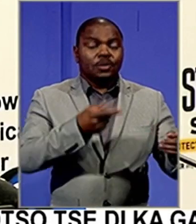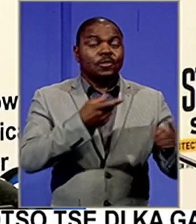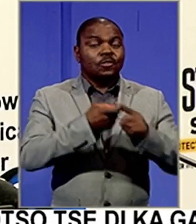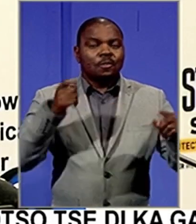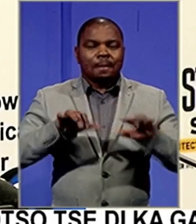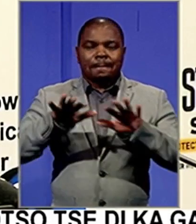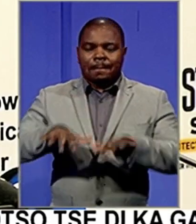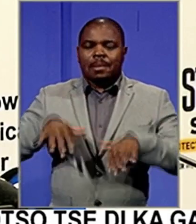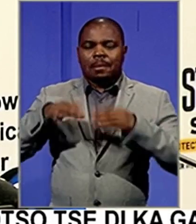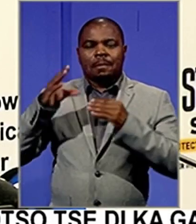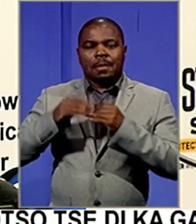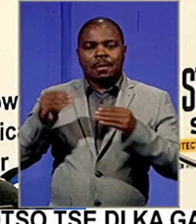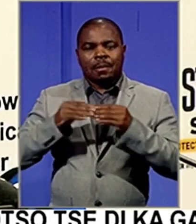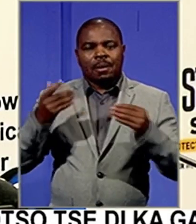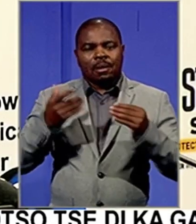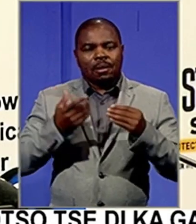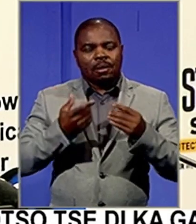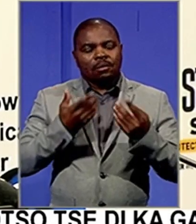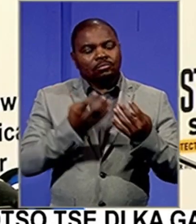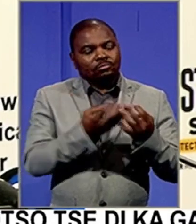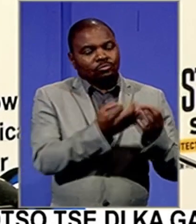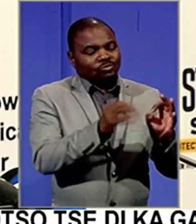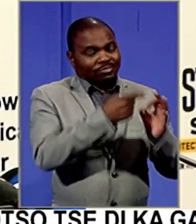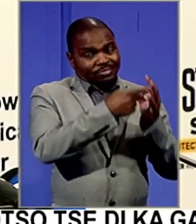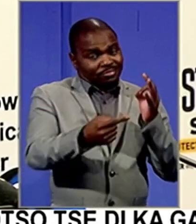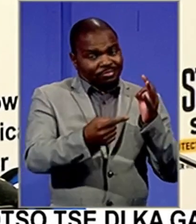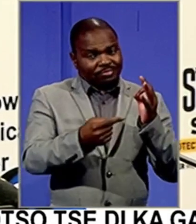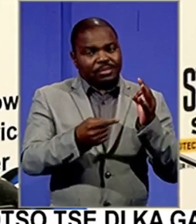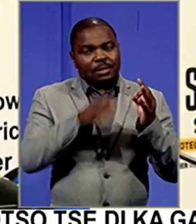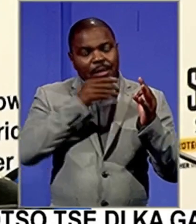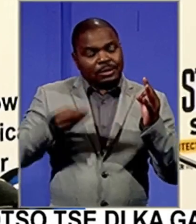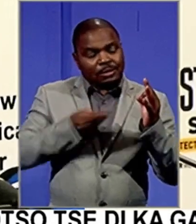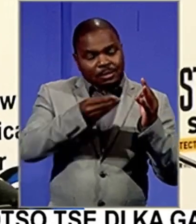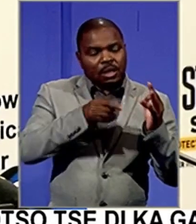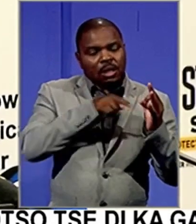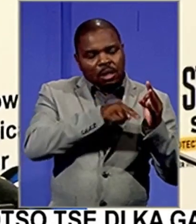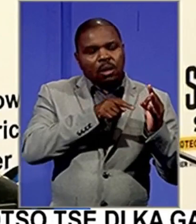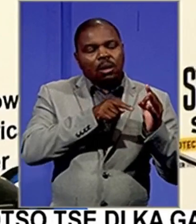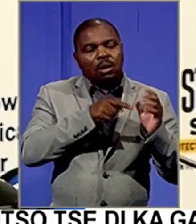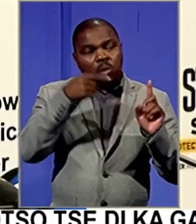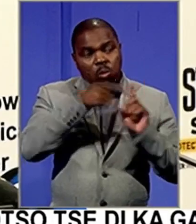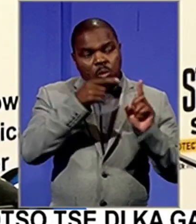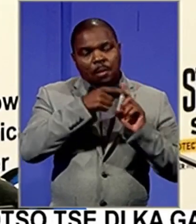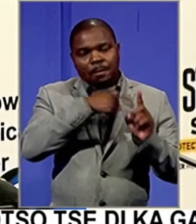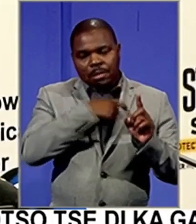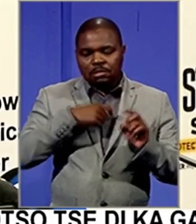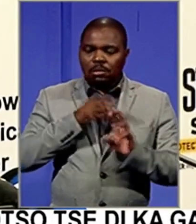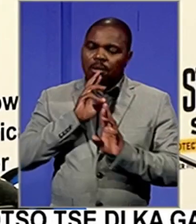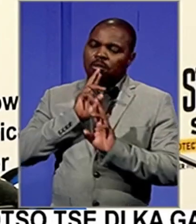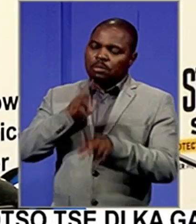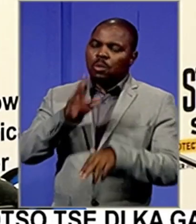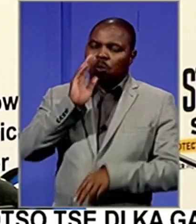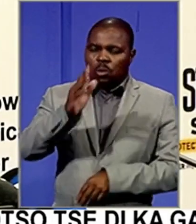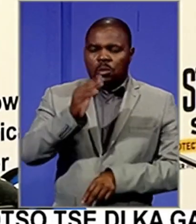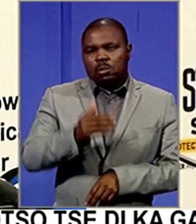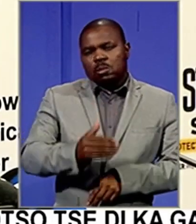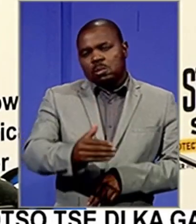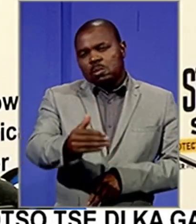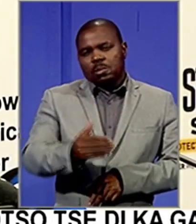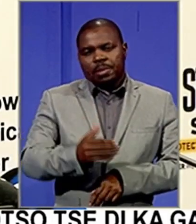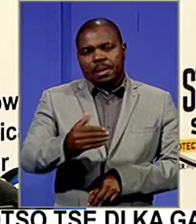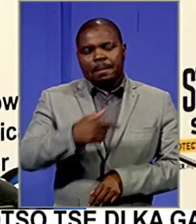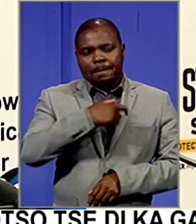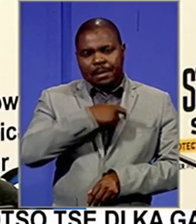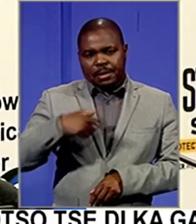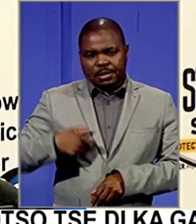of parliament to the inquiry panel will be responded to in the course of the